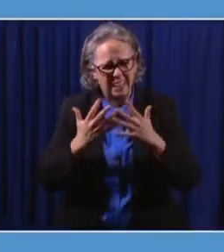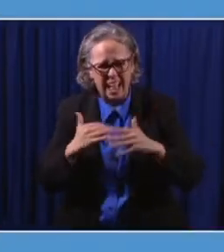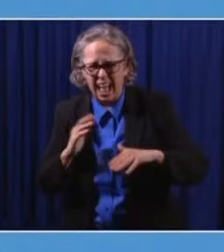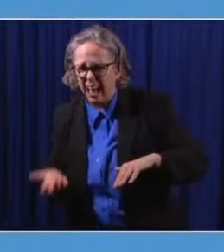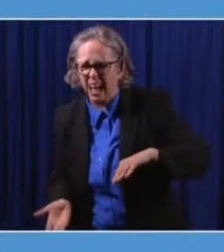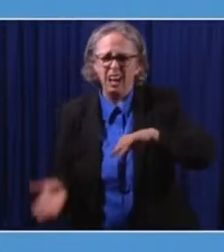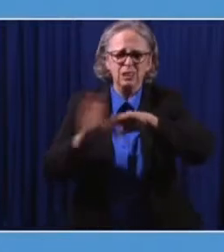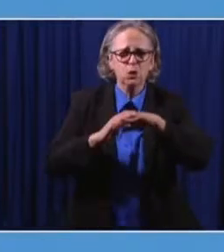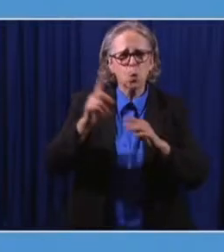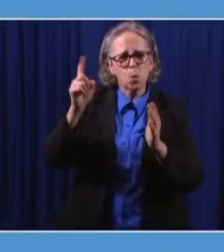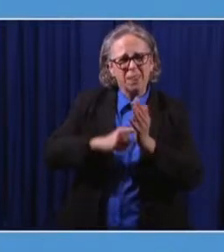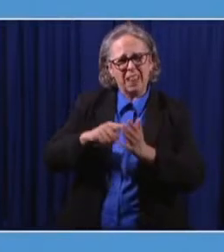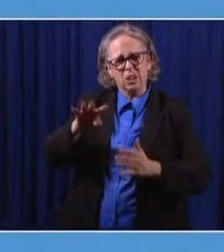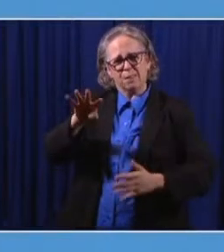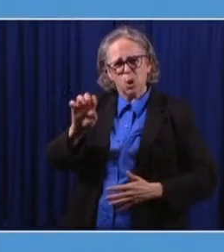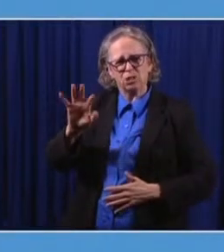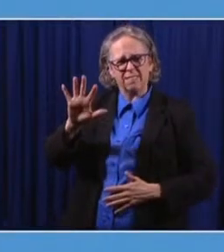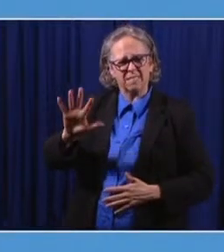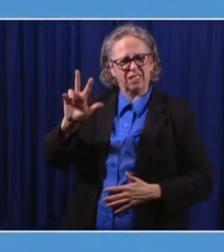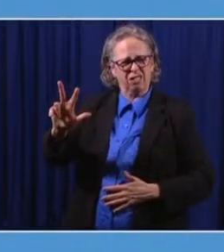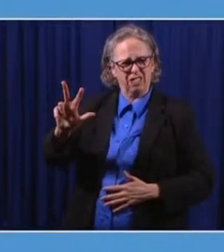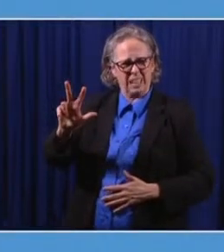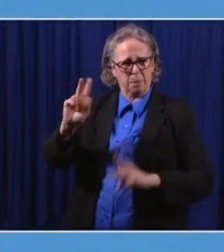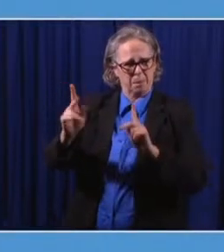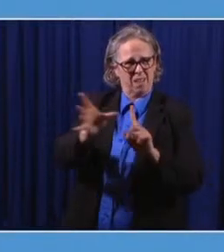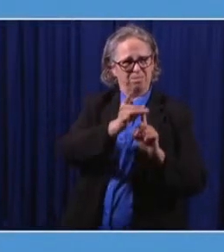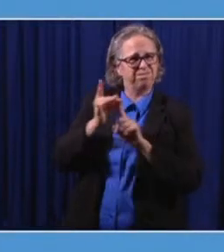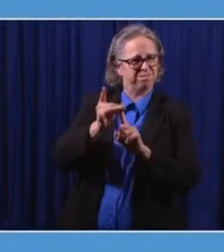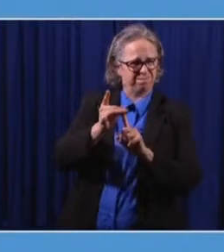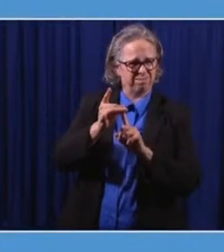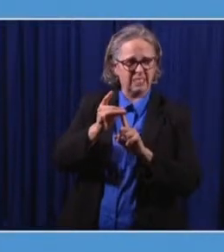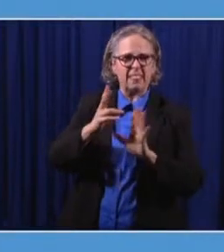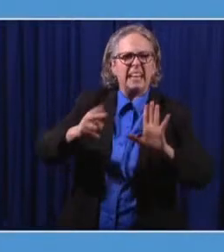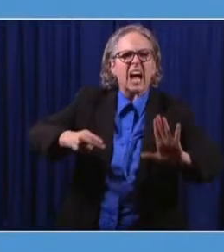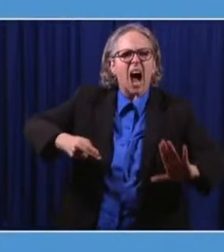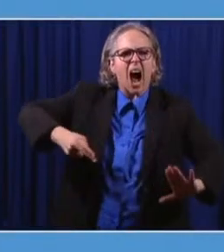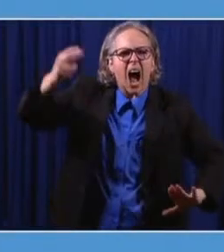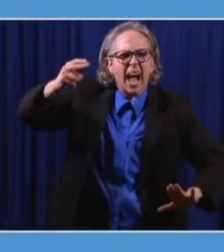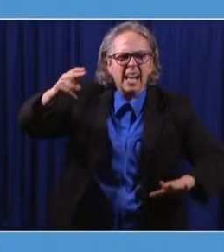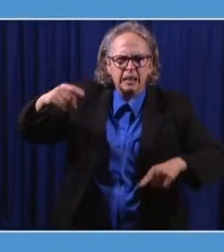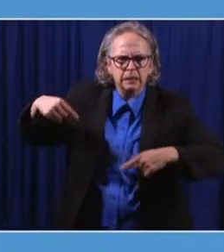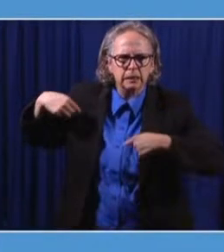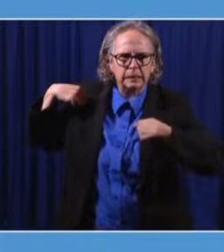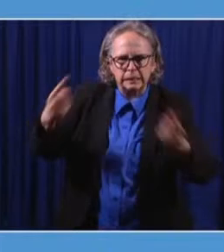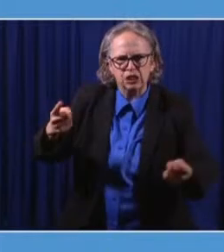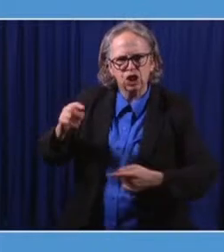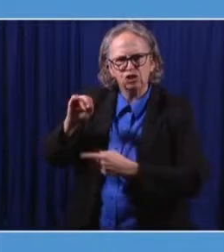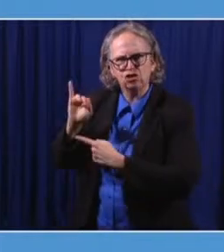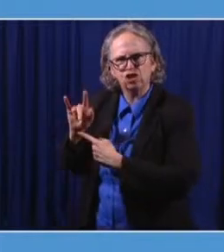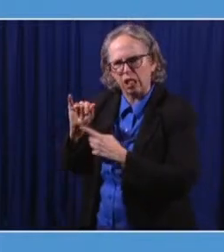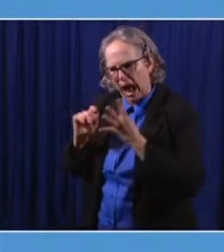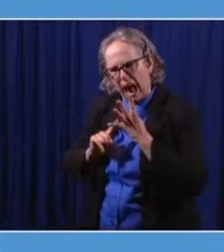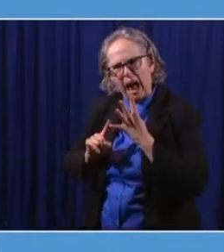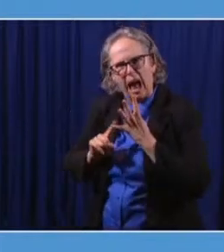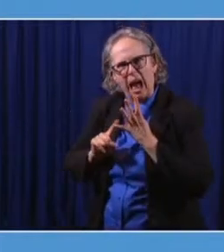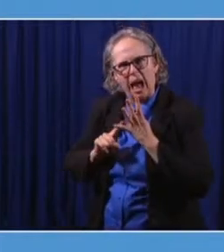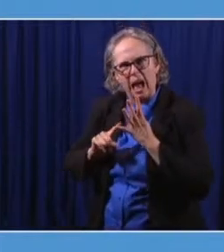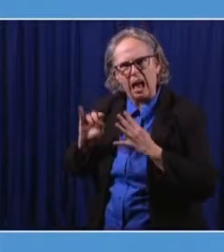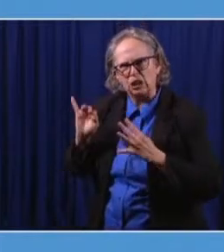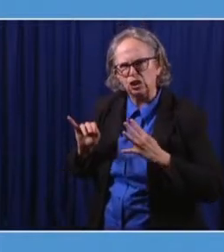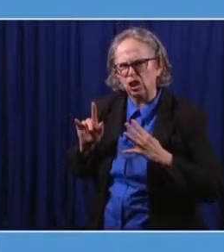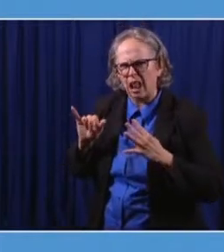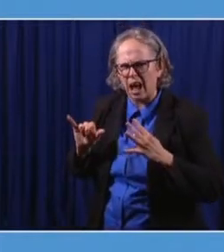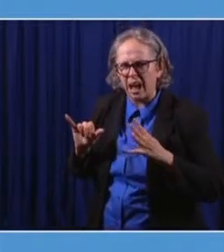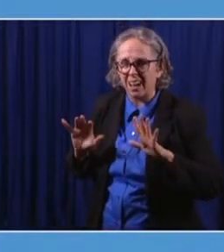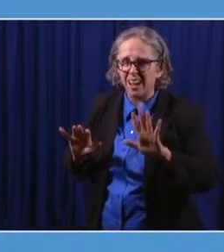1,453 cases, which is our highest number since the end of July. This is a stark reminder that the virus is not